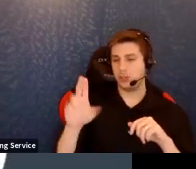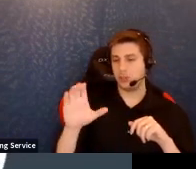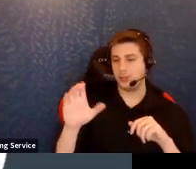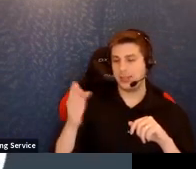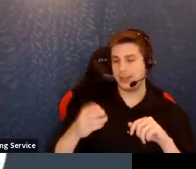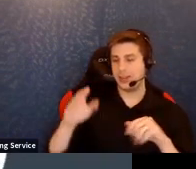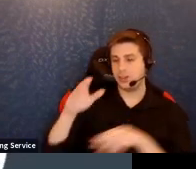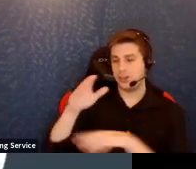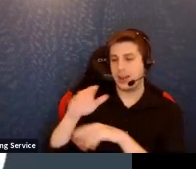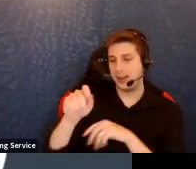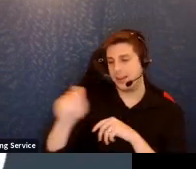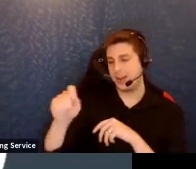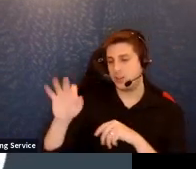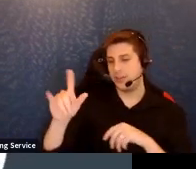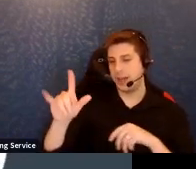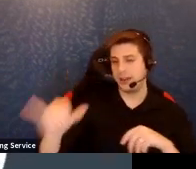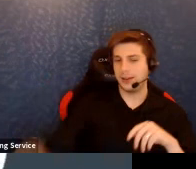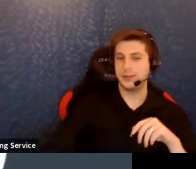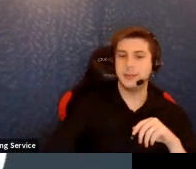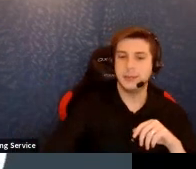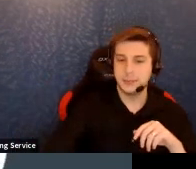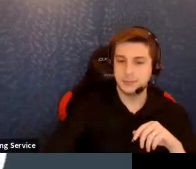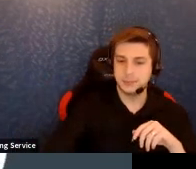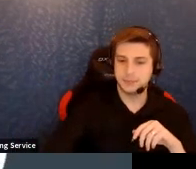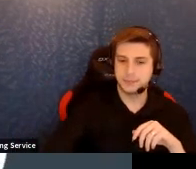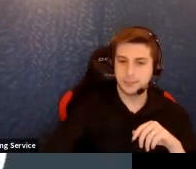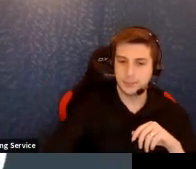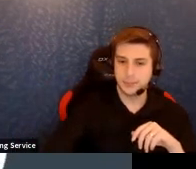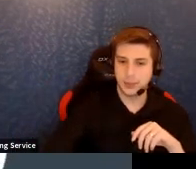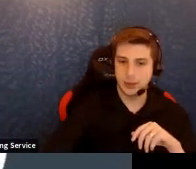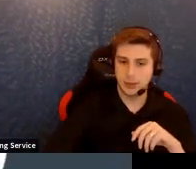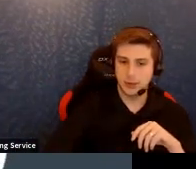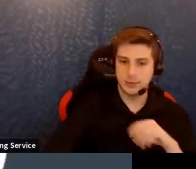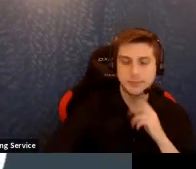tinyurl.com/UC-night-flying. So I have plenty of time to answer some questions.